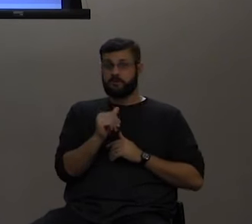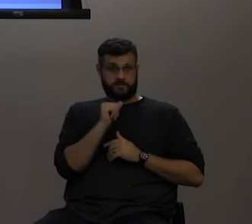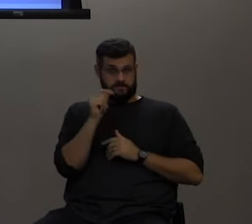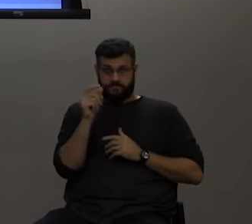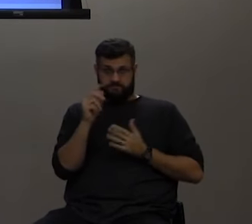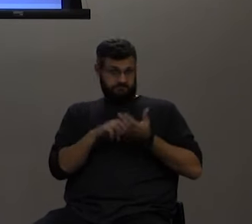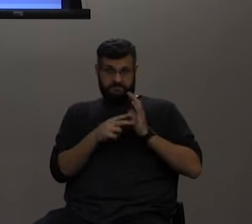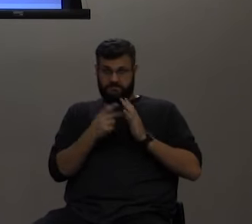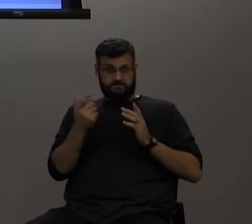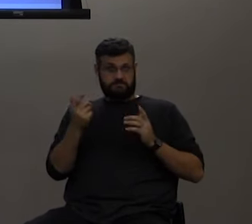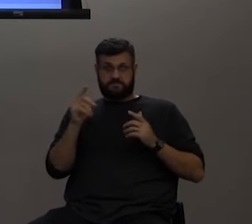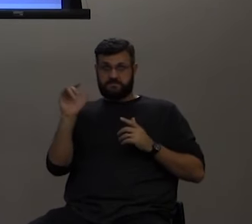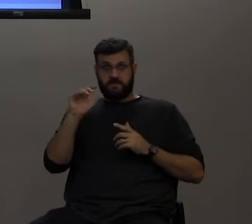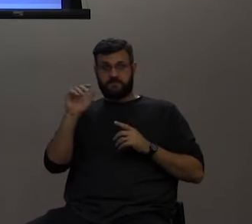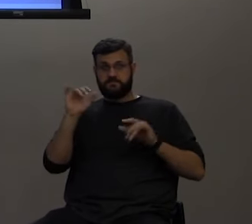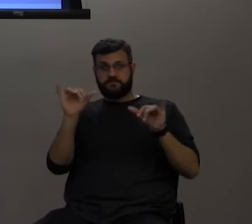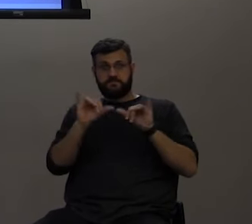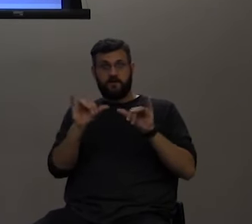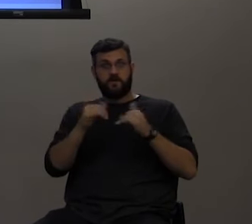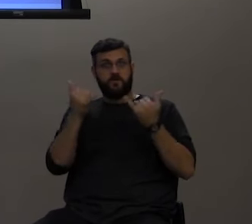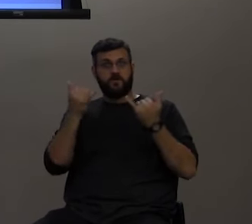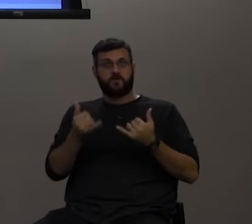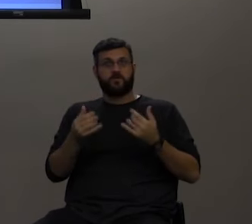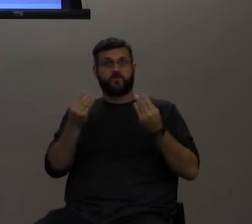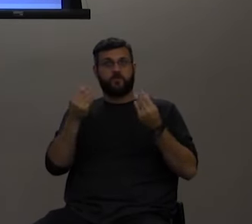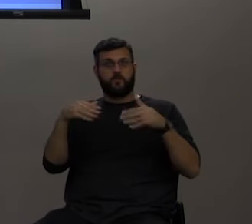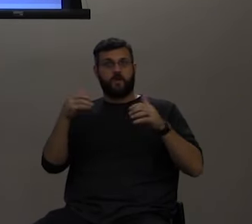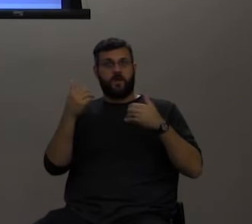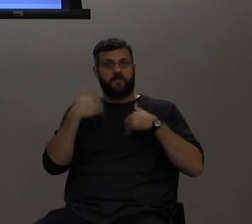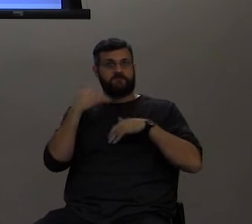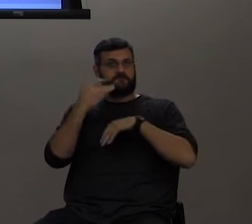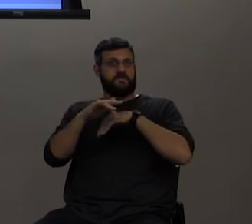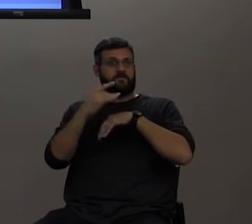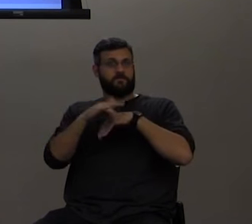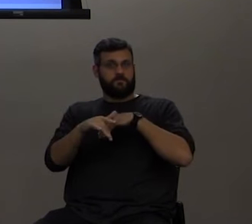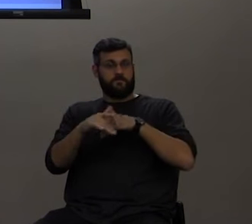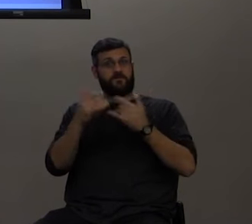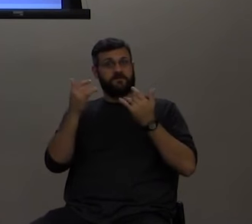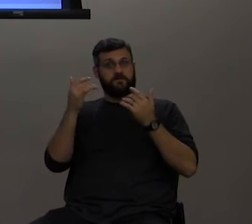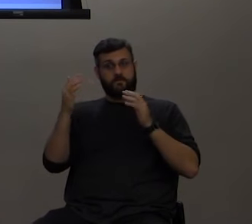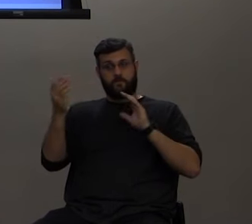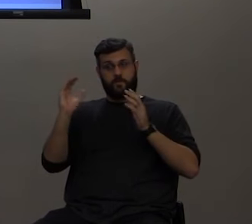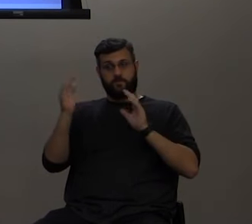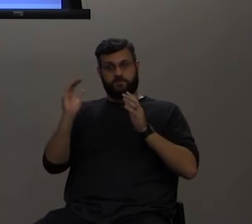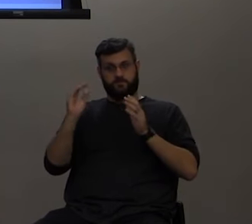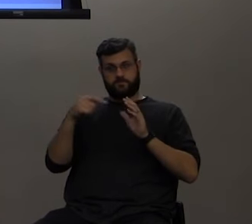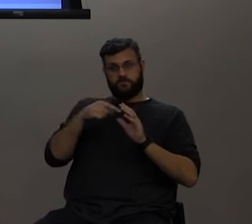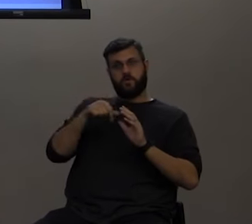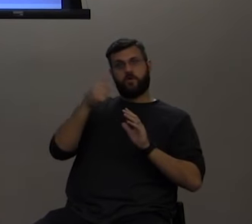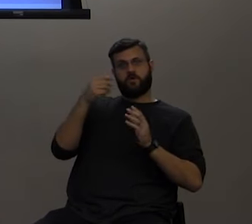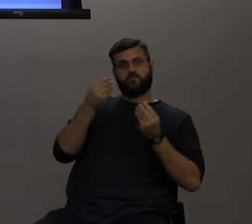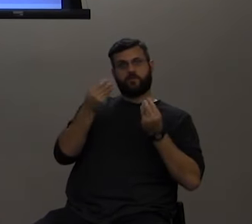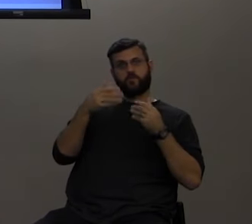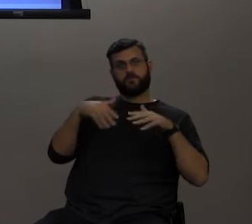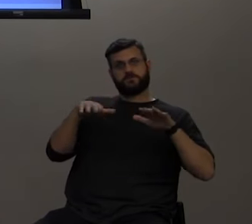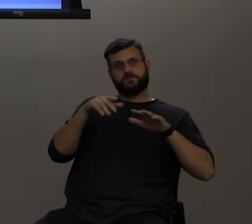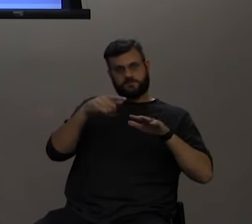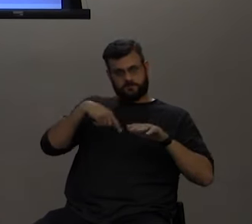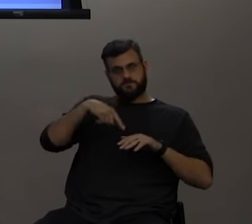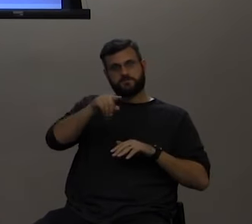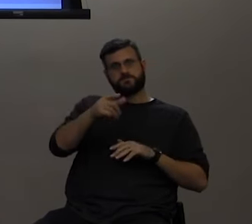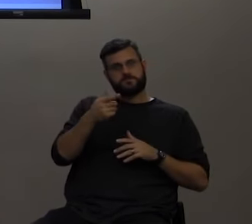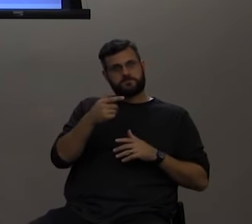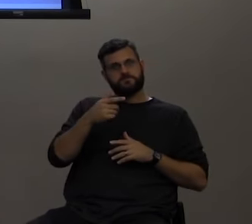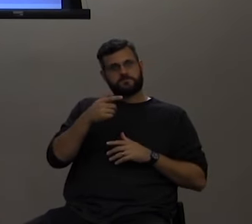necessarily the size of some of the properties that are currently on the market. By comparison, there are some other properties